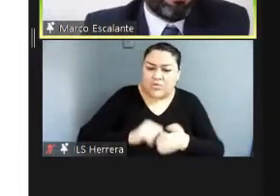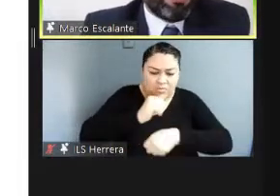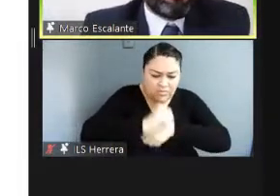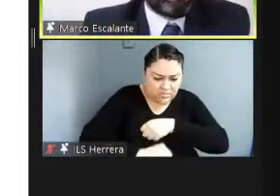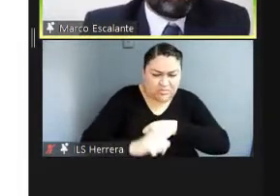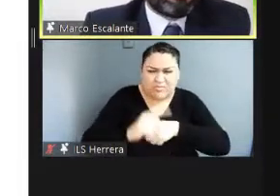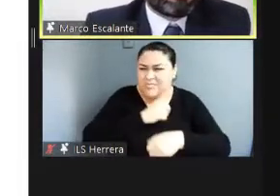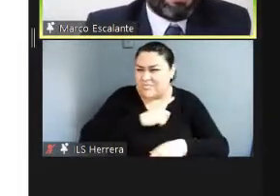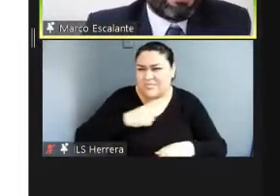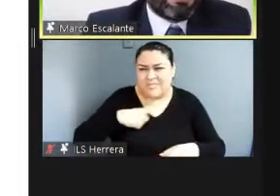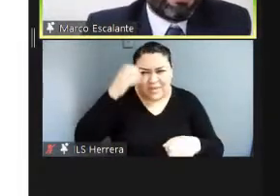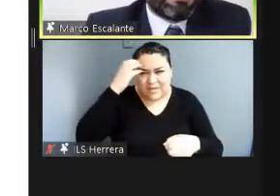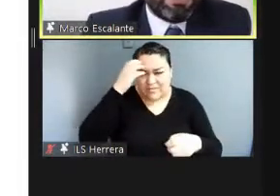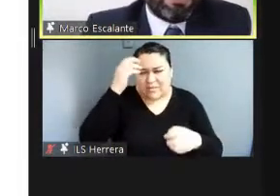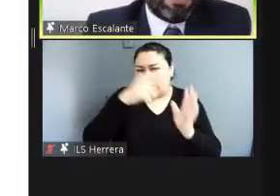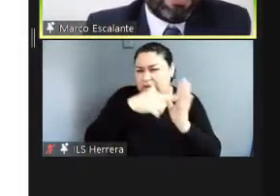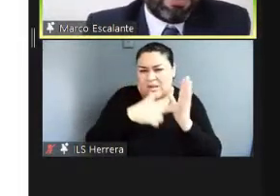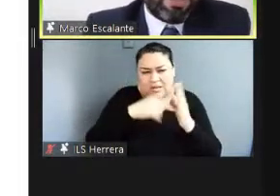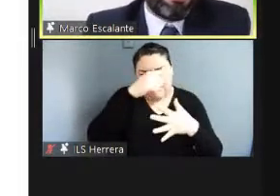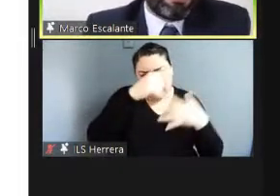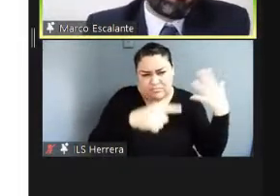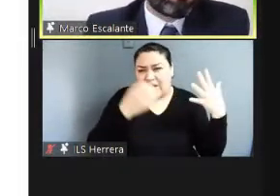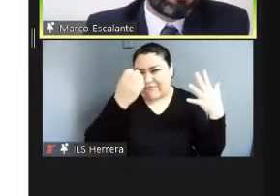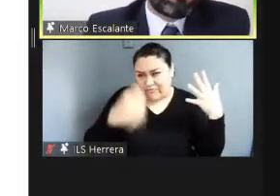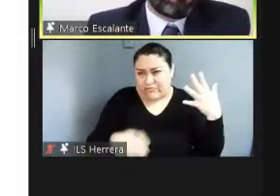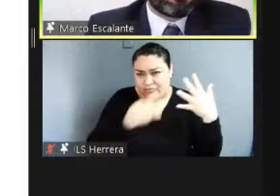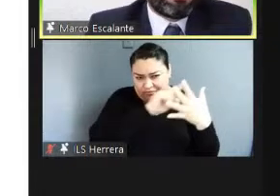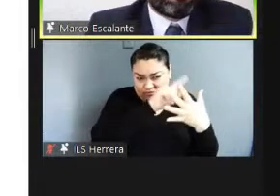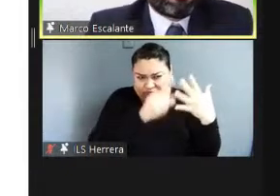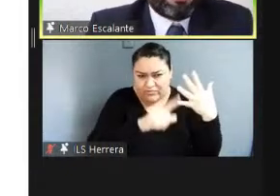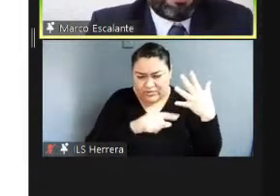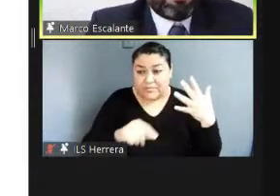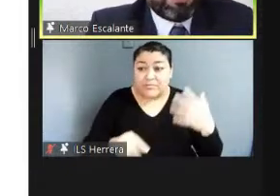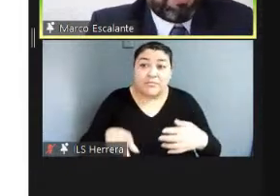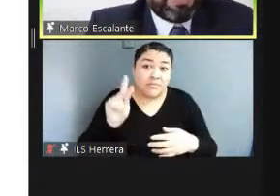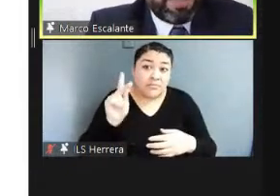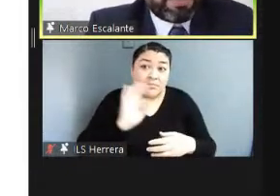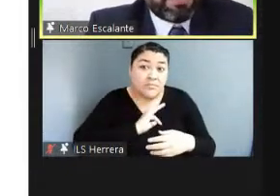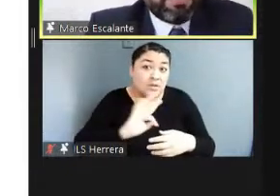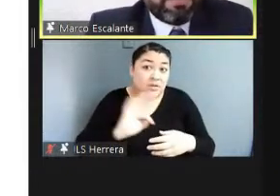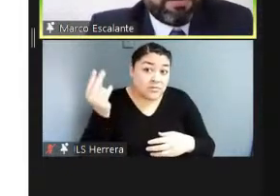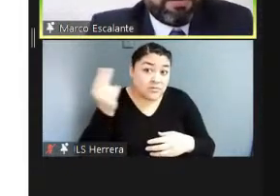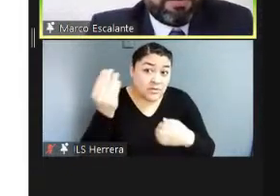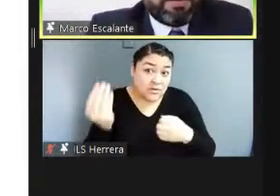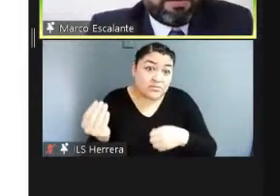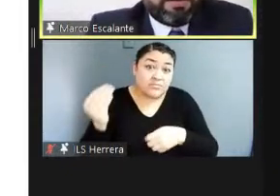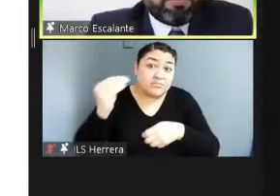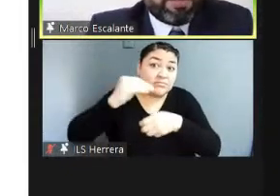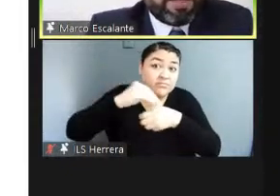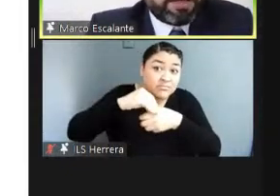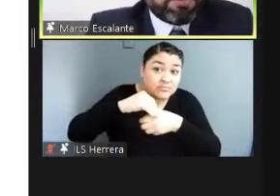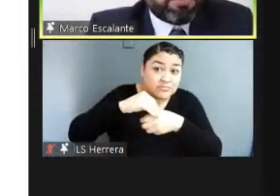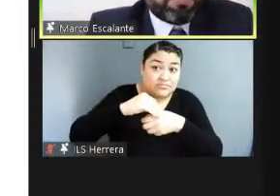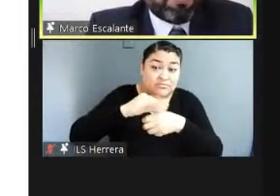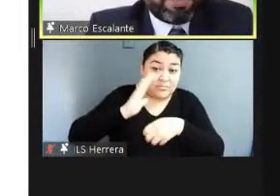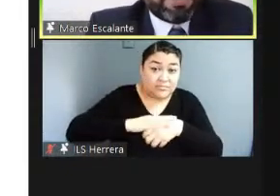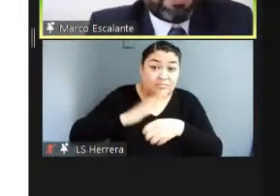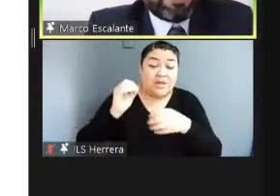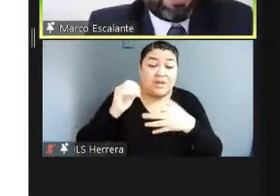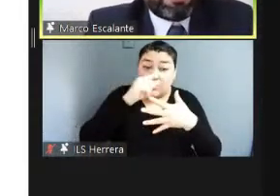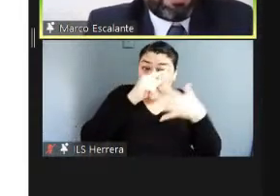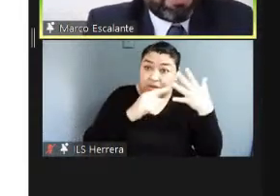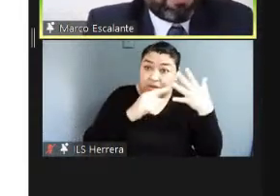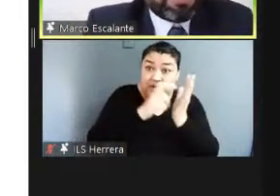pharmacology, internal medicine, surgery, etc. But we also need to think if there are certain things that we have to